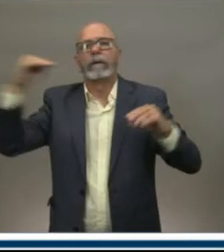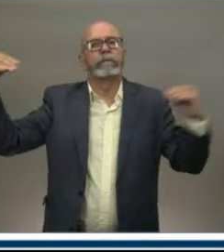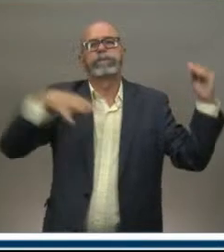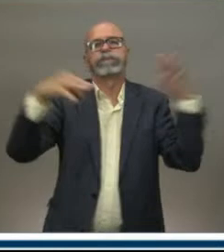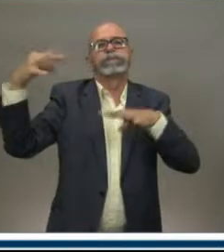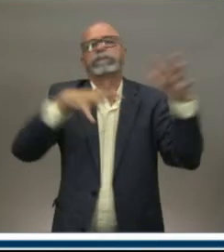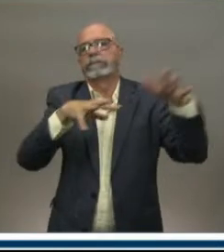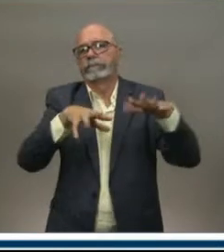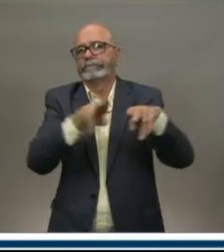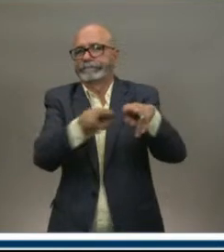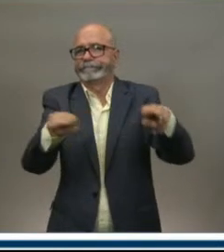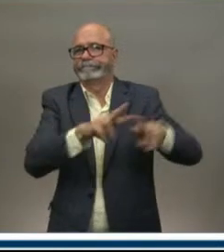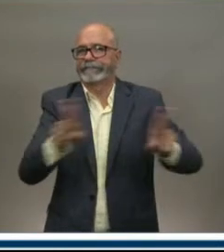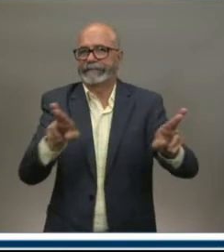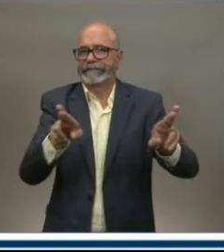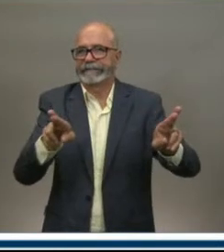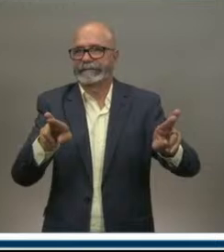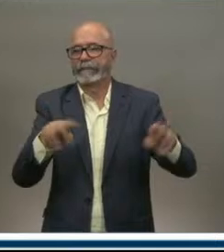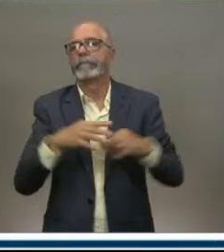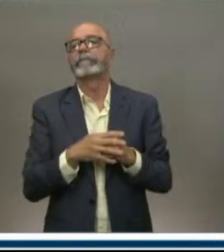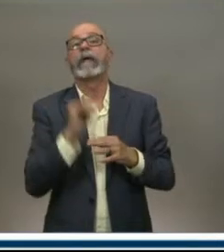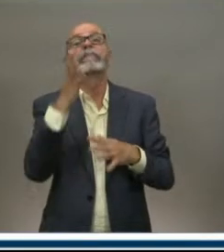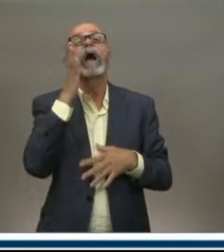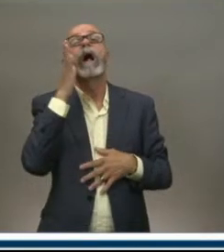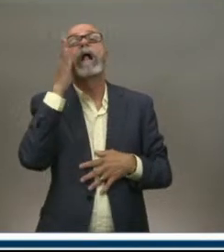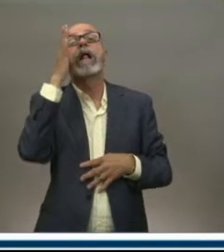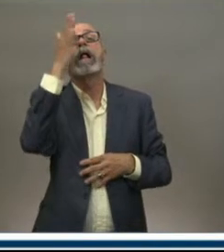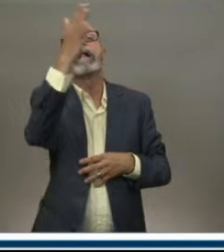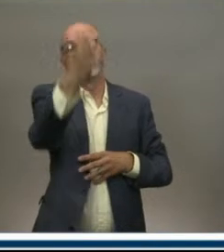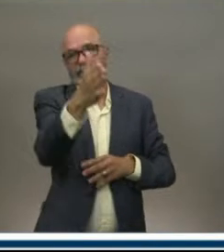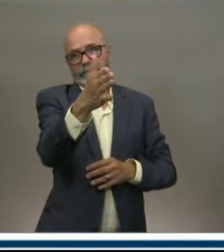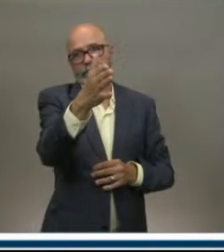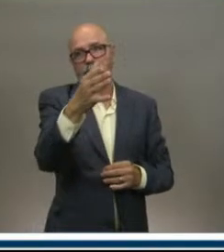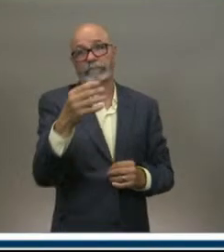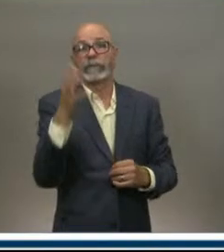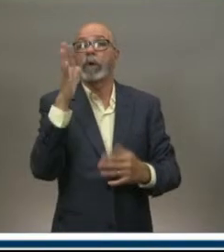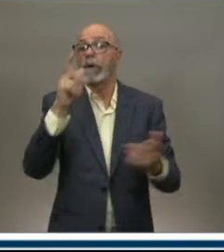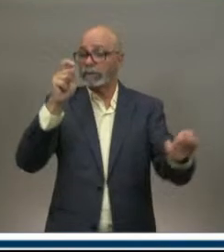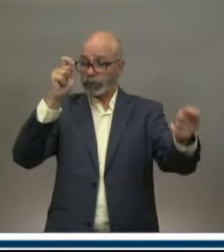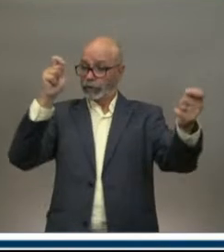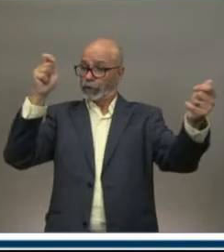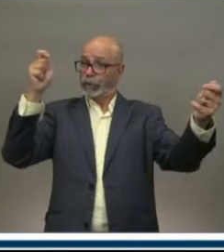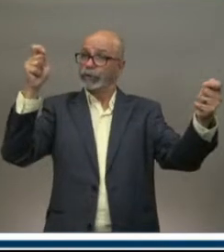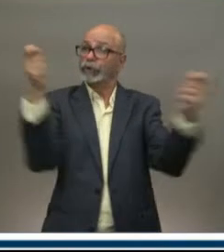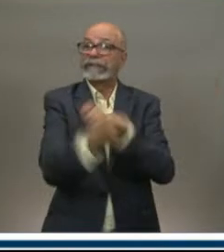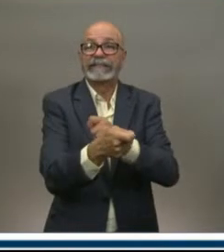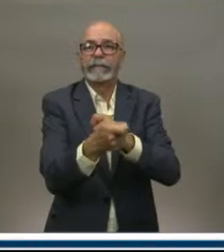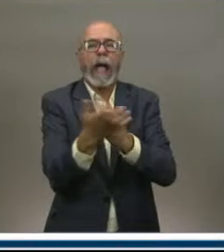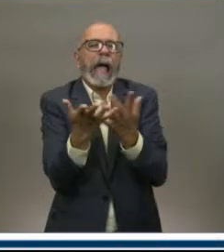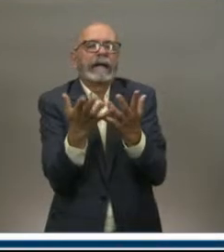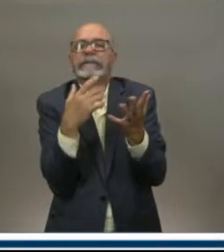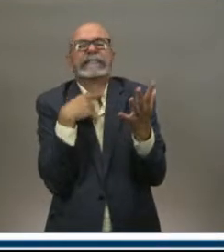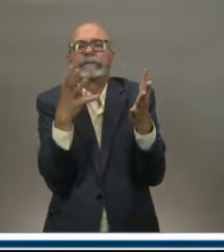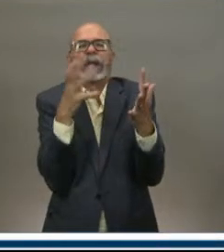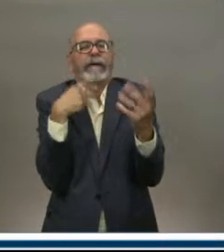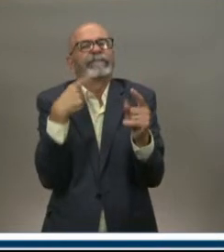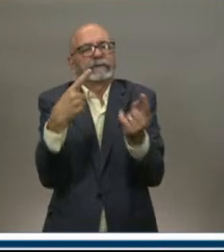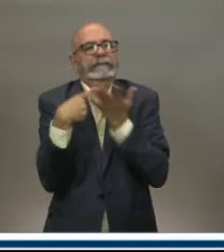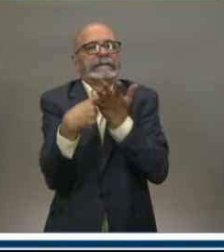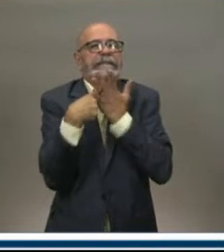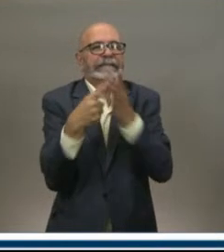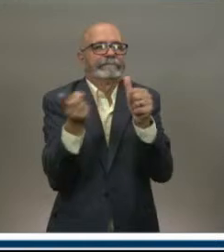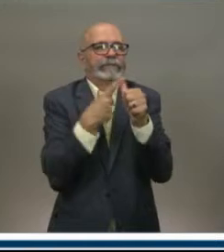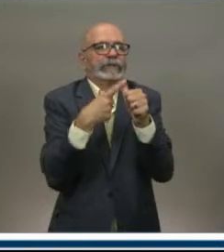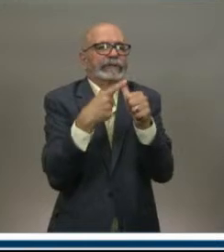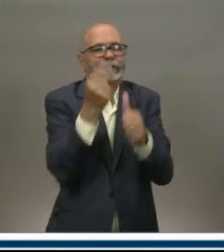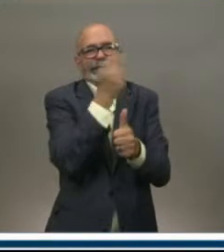the longer term permanent changes may be there, I think we have to have more conversations. A specific